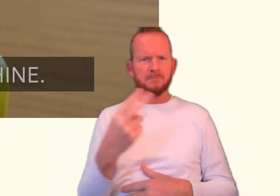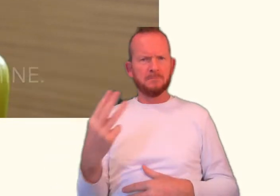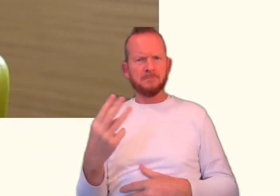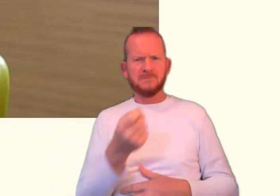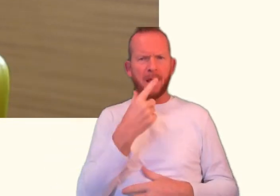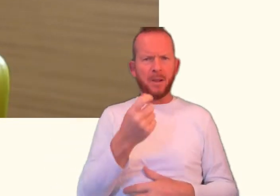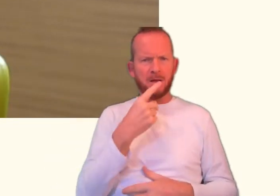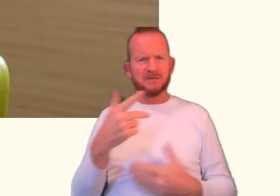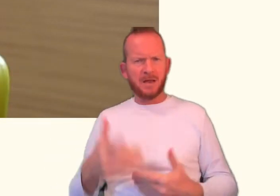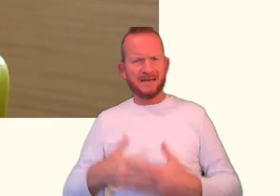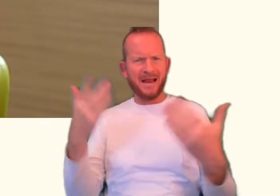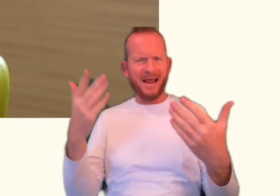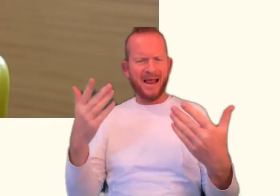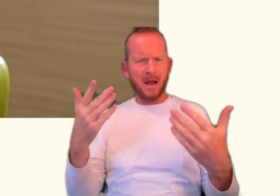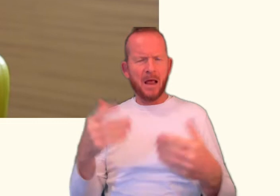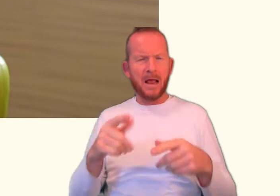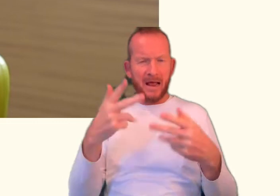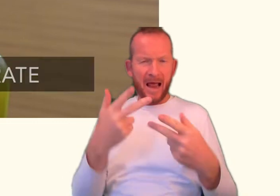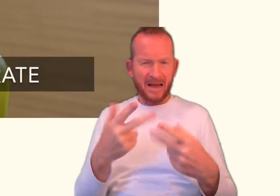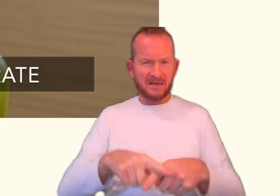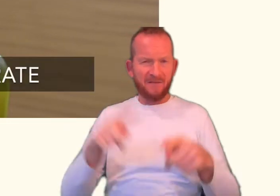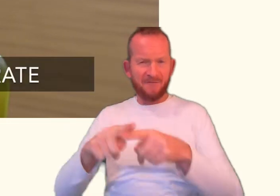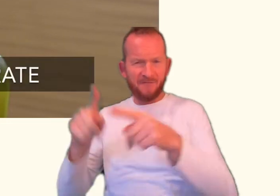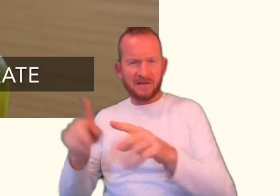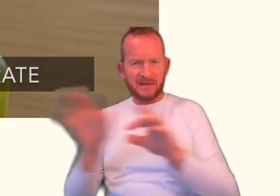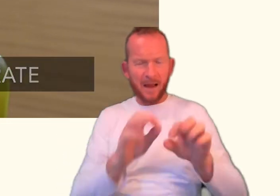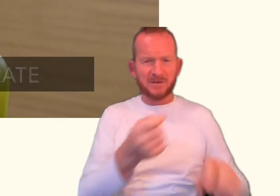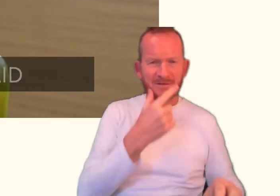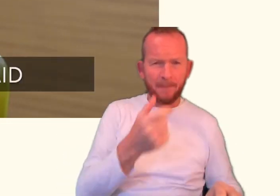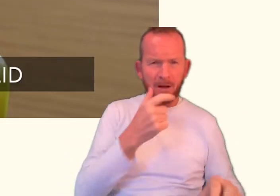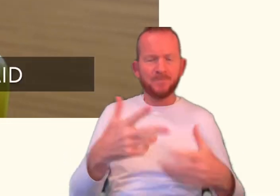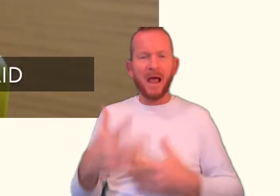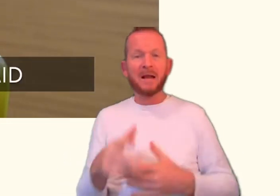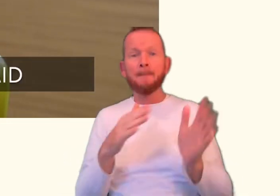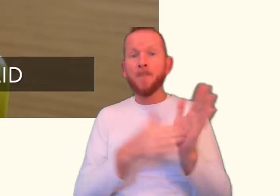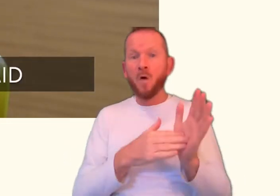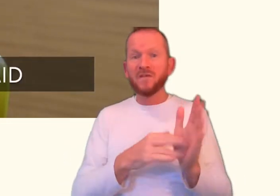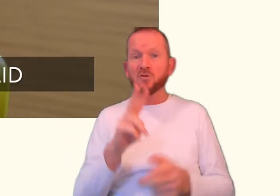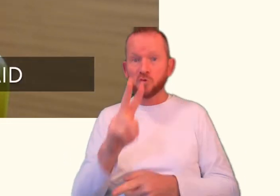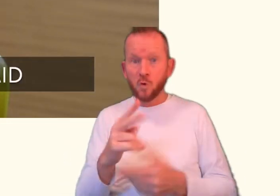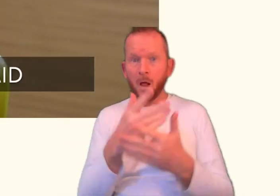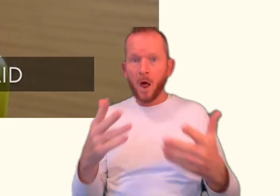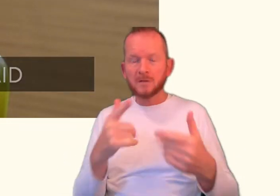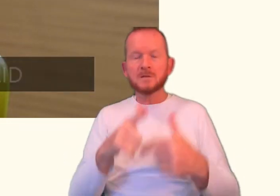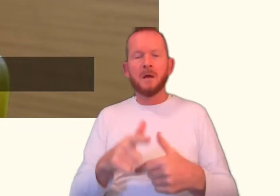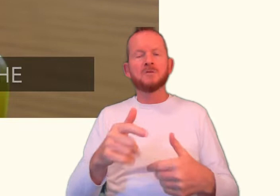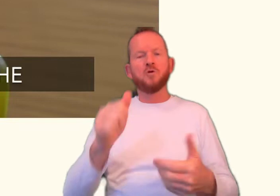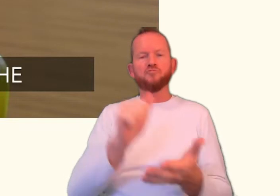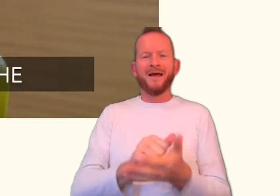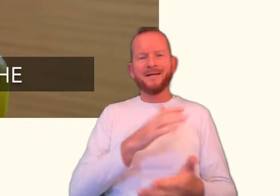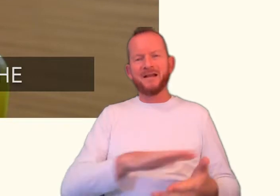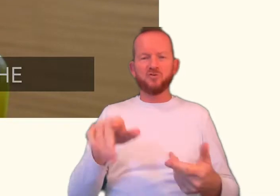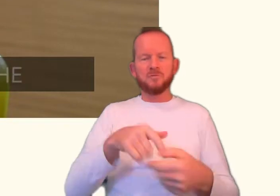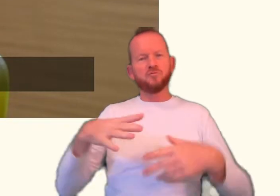of morphine in them. And we thought, right, she needs to recuperate. So we came across a letter and it said, why